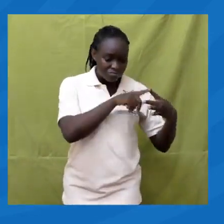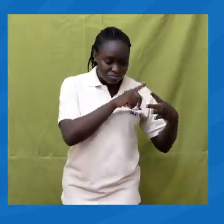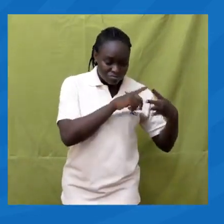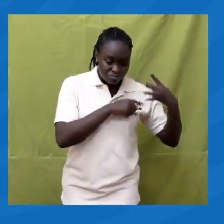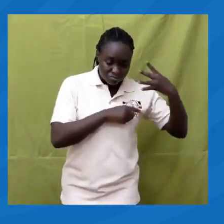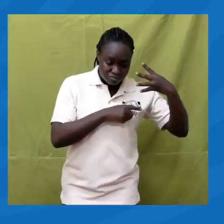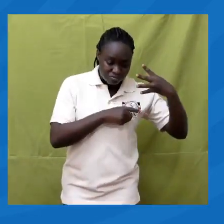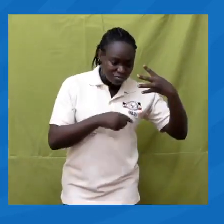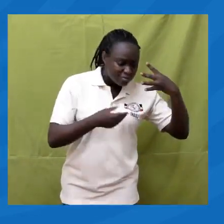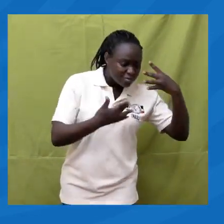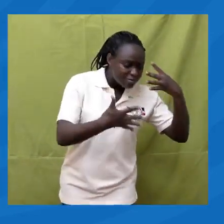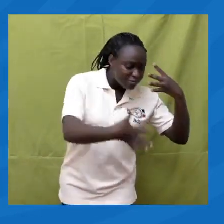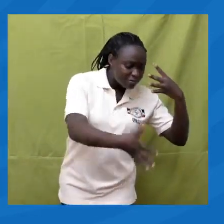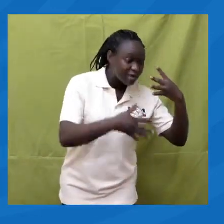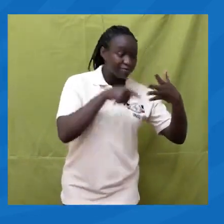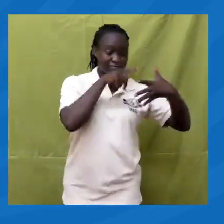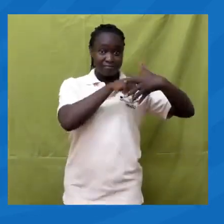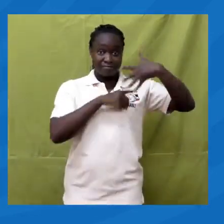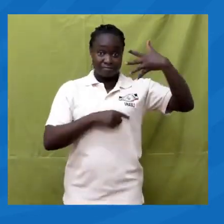5